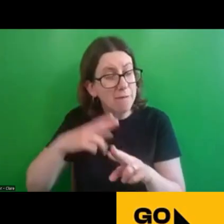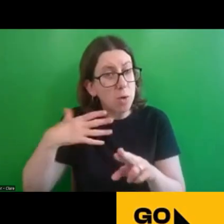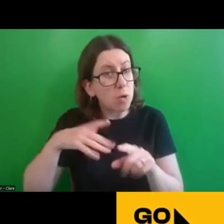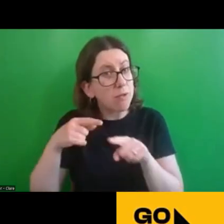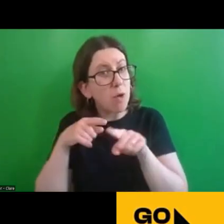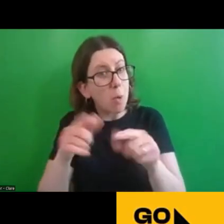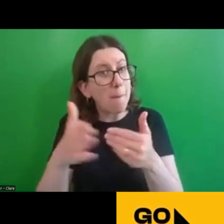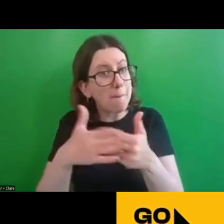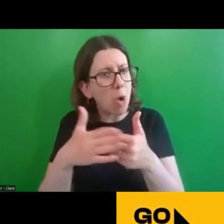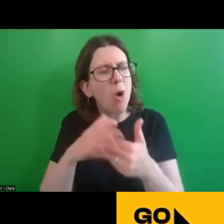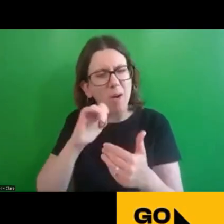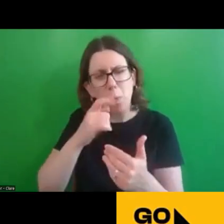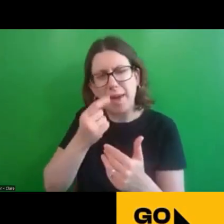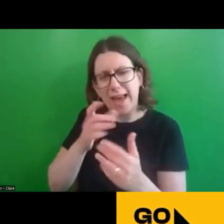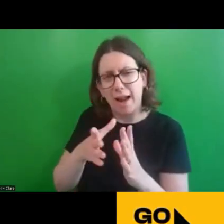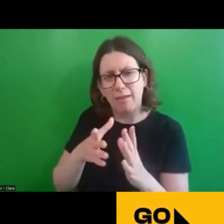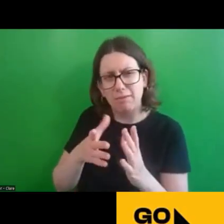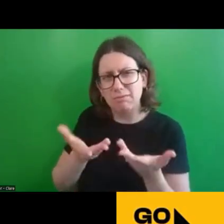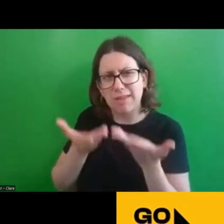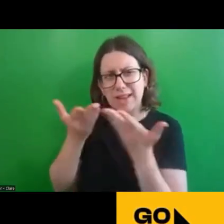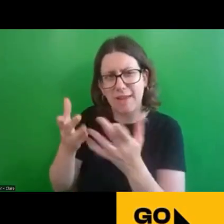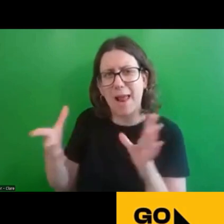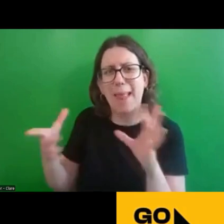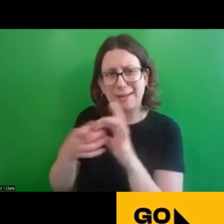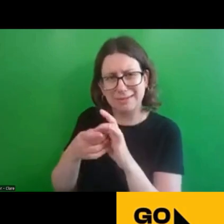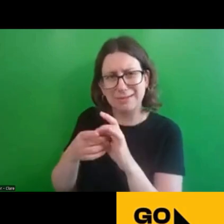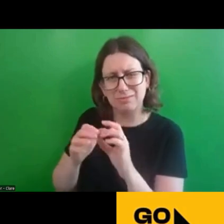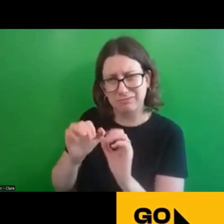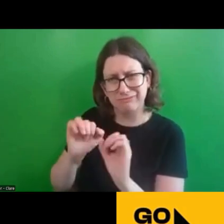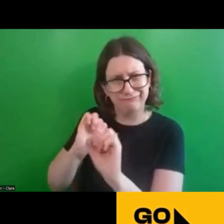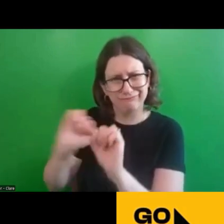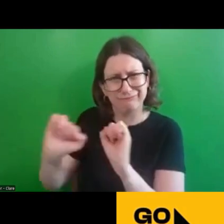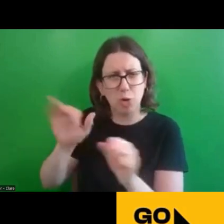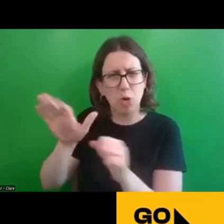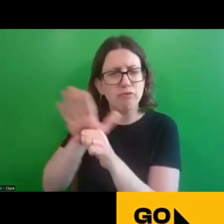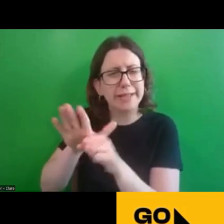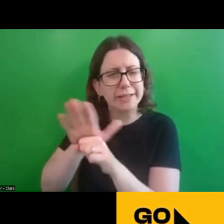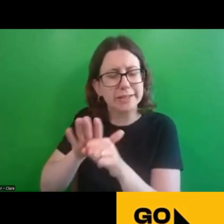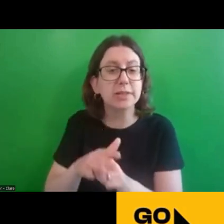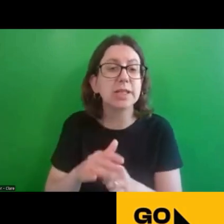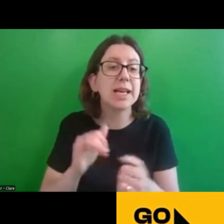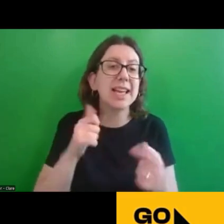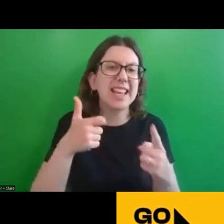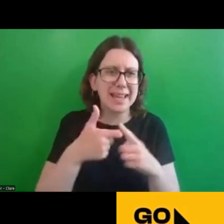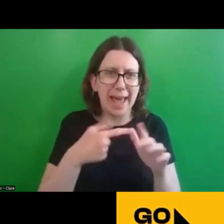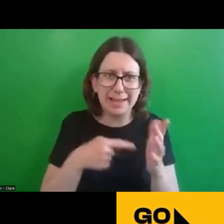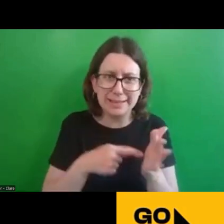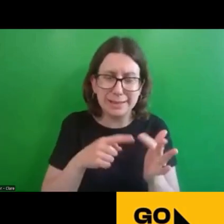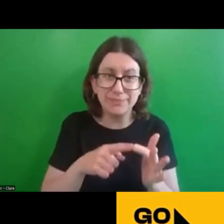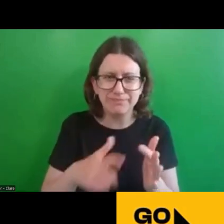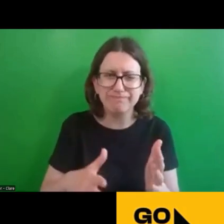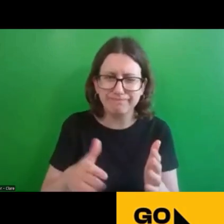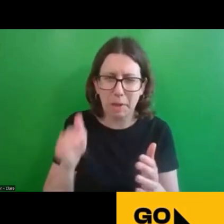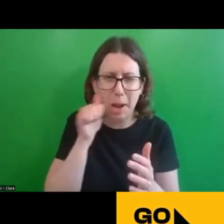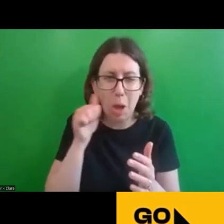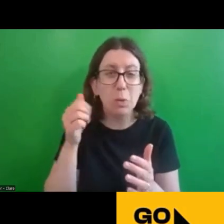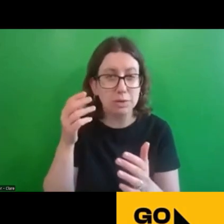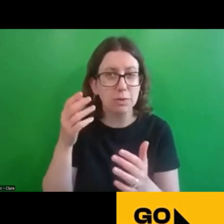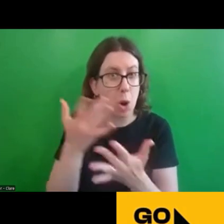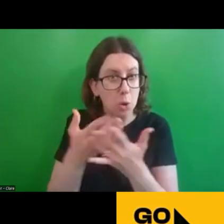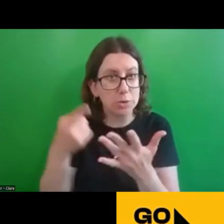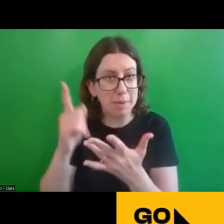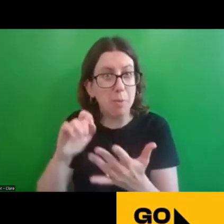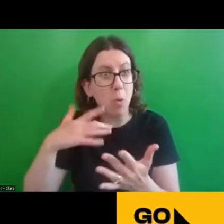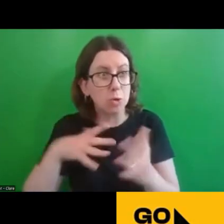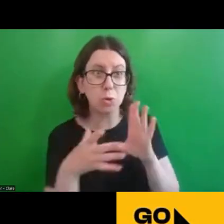further. That's really helpful, Jason. I imagine a number of people on the call will be wanting to connect with their hub managers. So